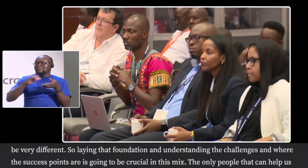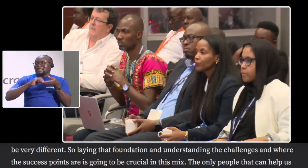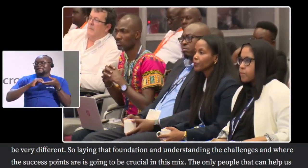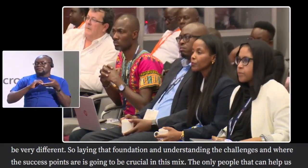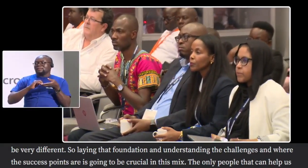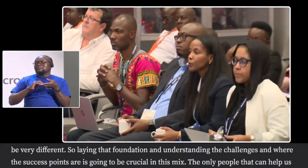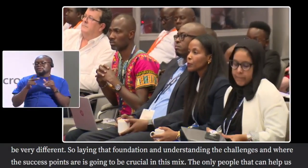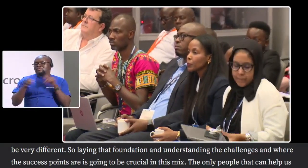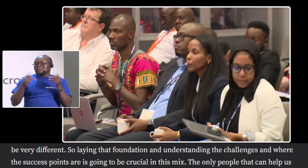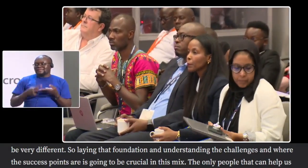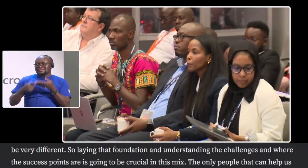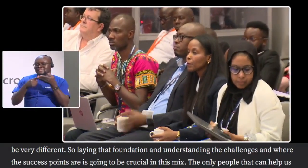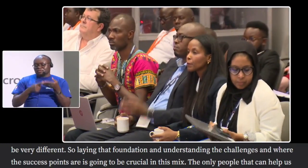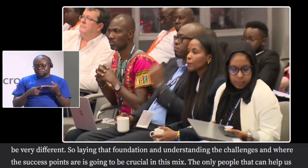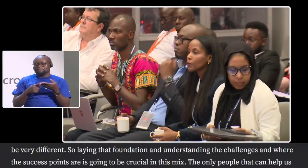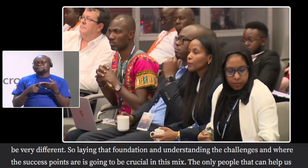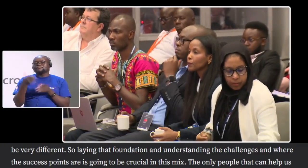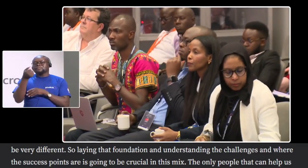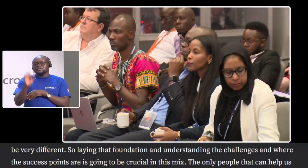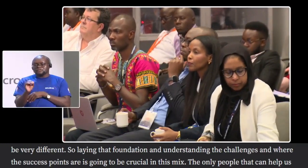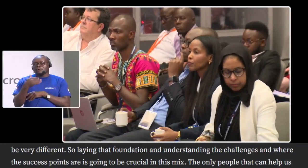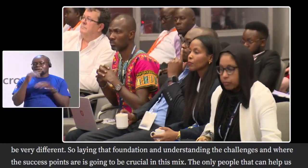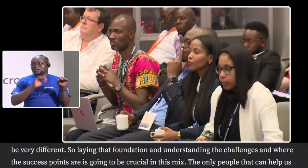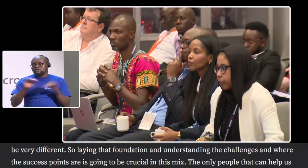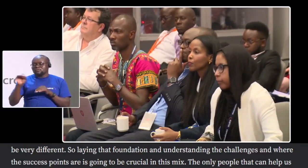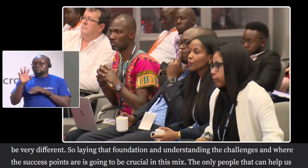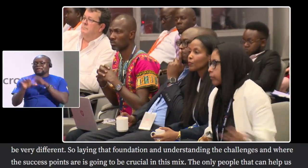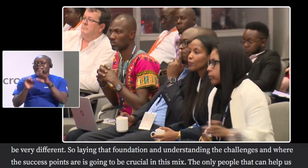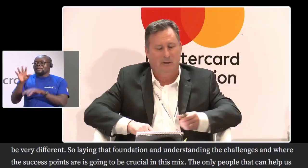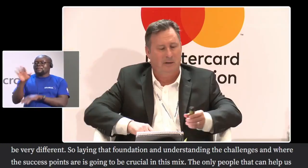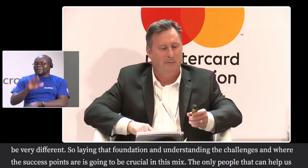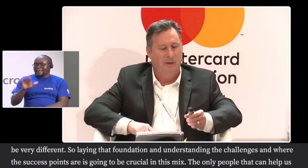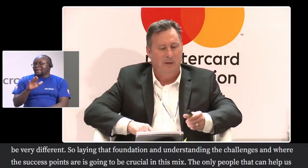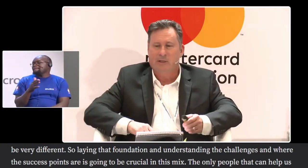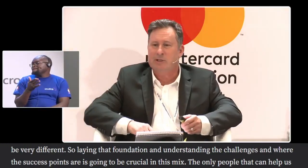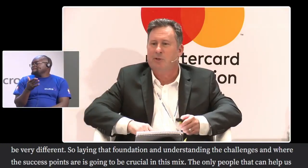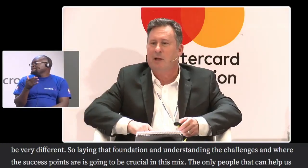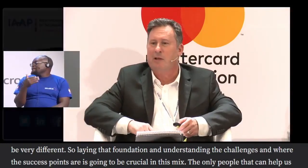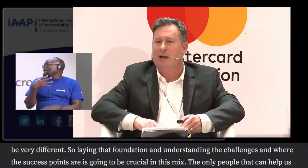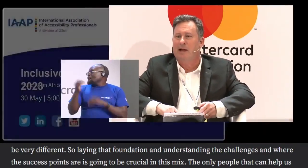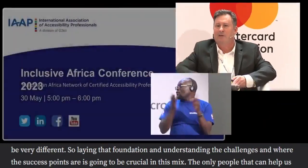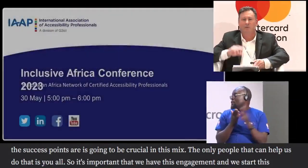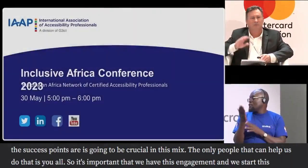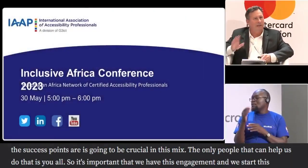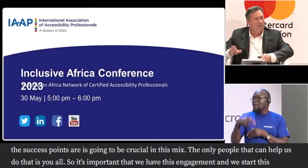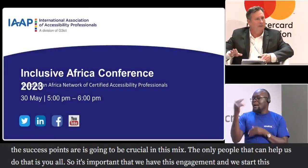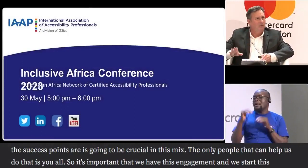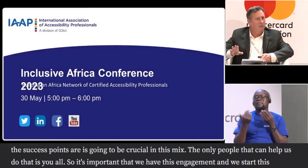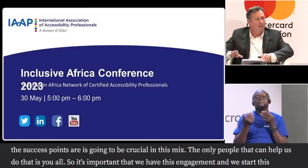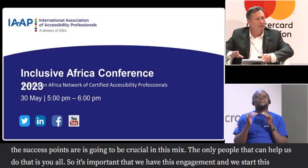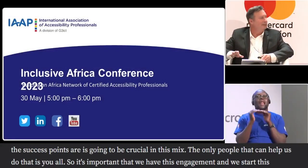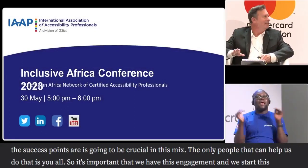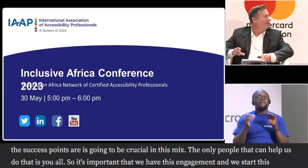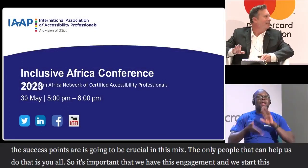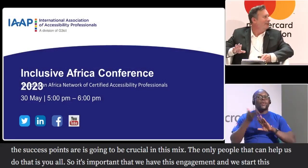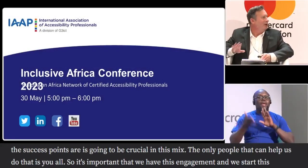and we start this discussion. So I'm going to jump to the PowerPoint deck and just go through kind of a high level relatively